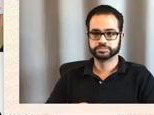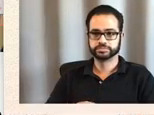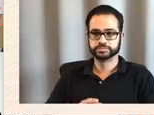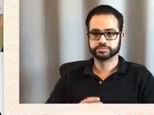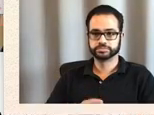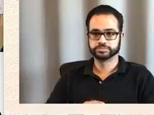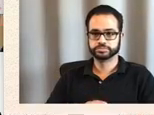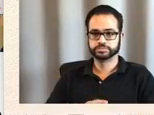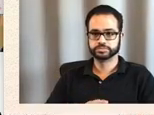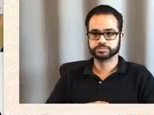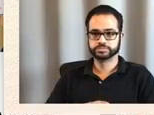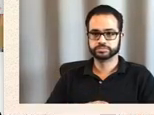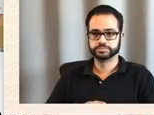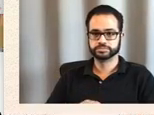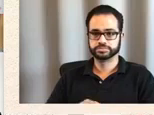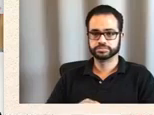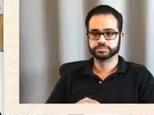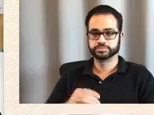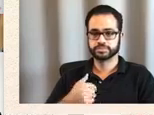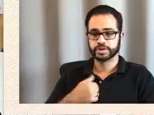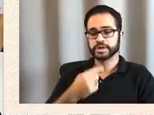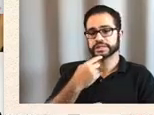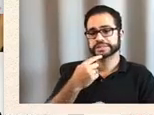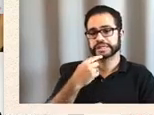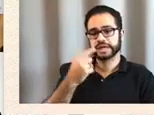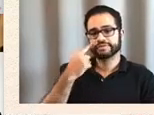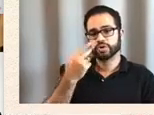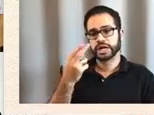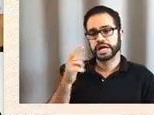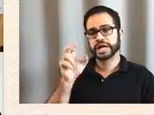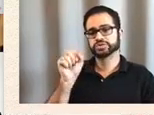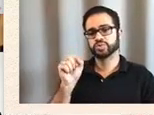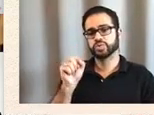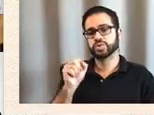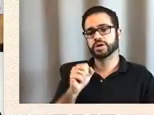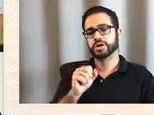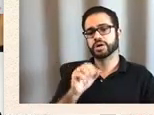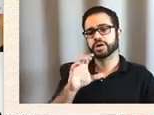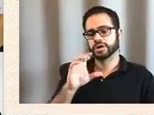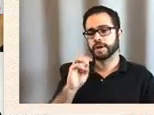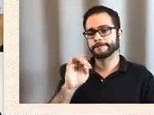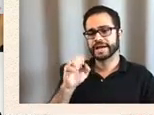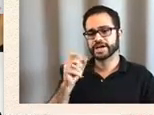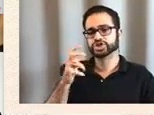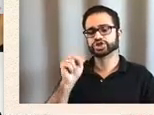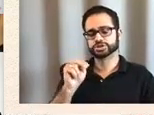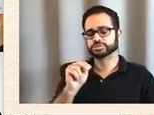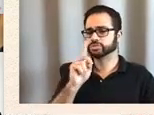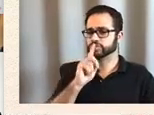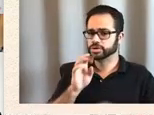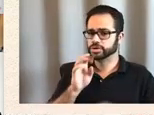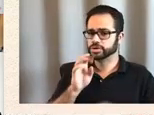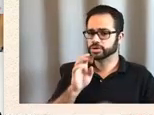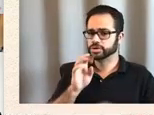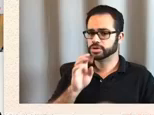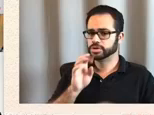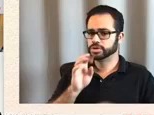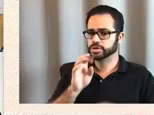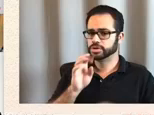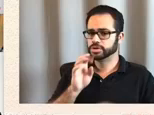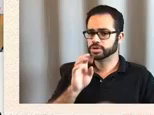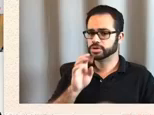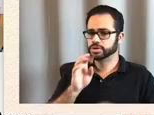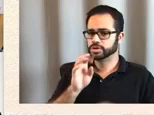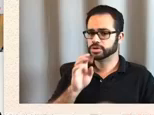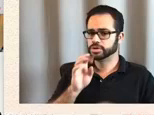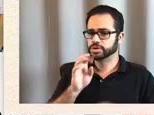I'd definitely say that for high school, compassion is something that's really important because not all